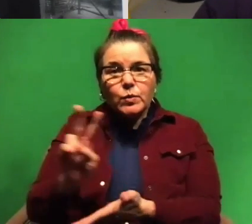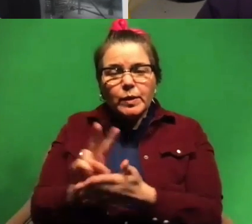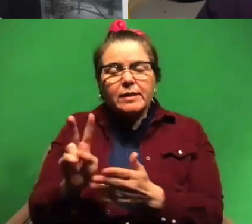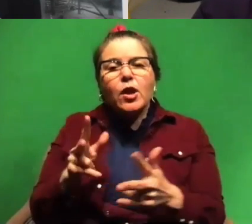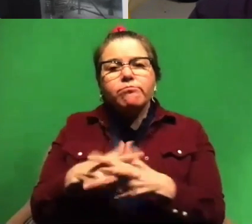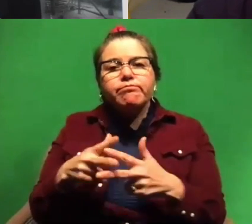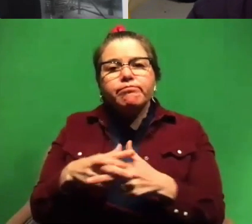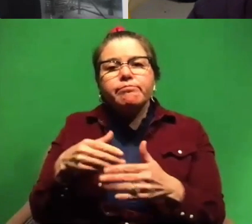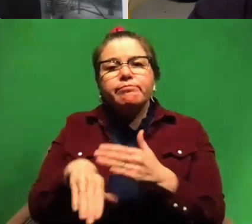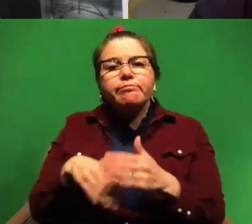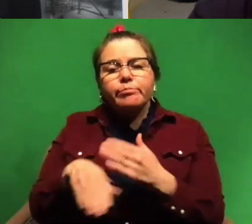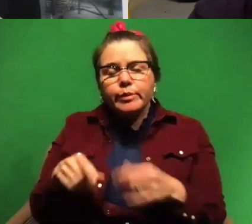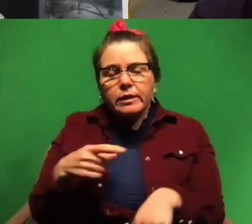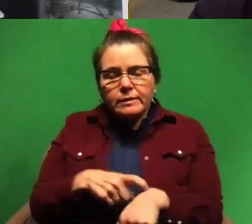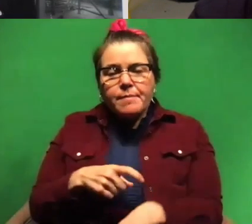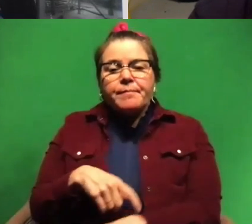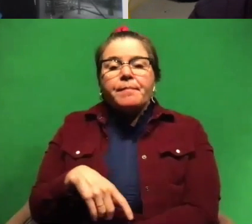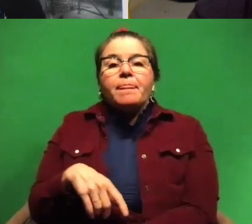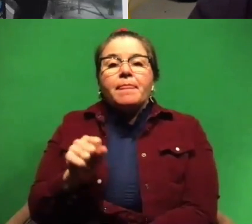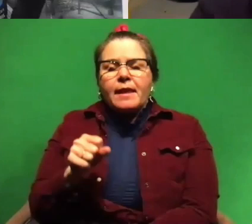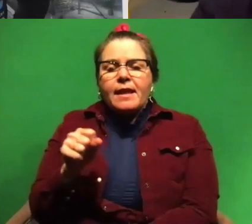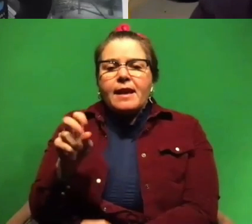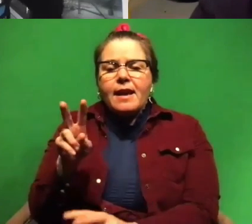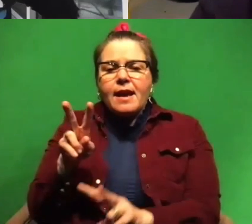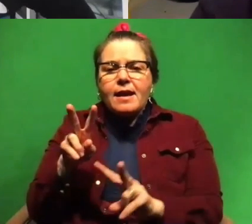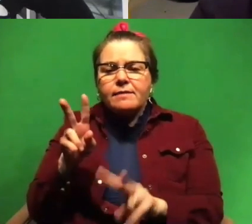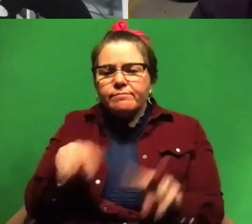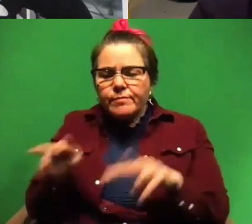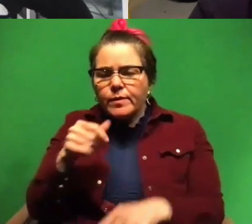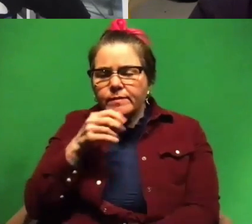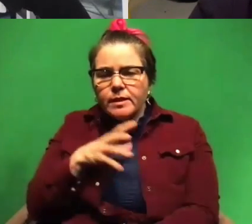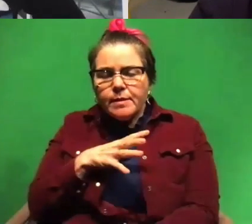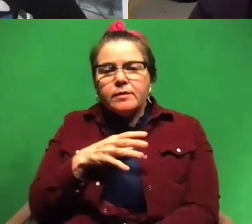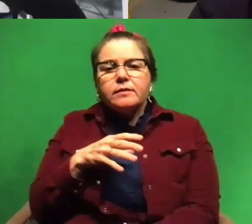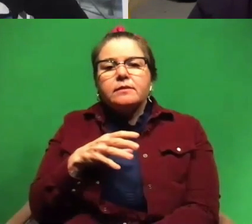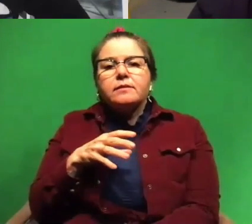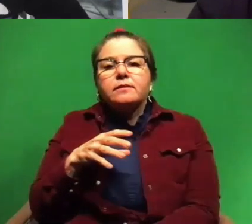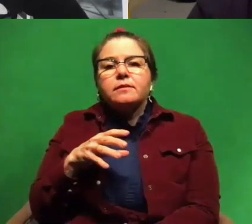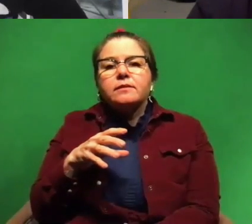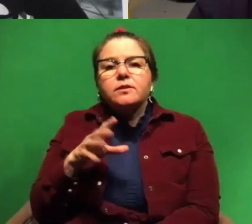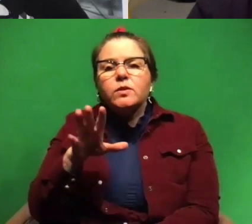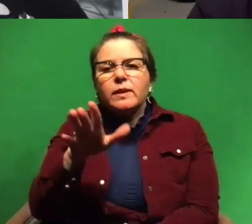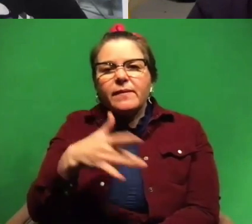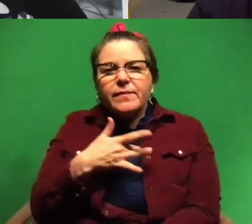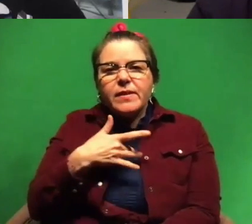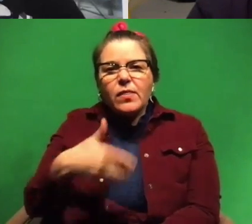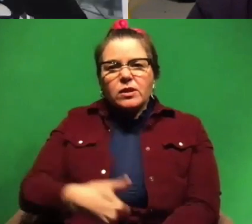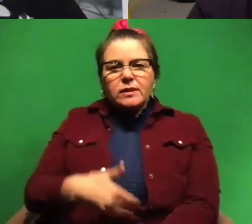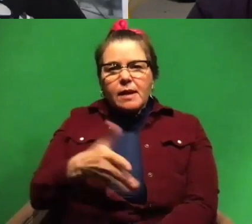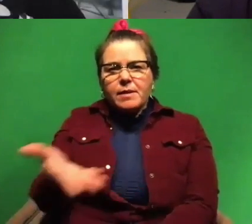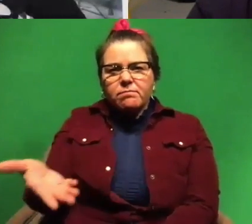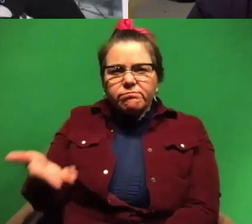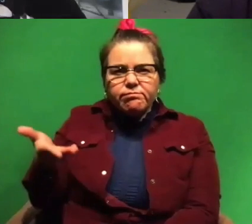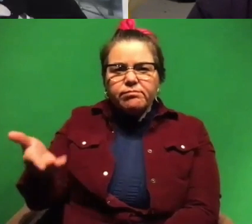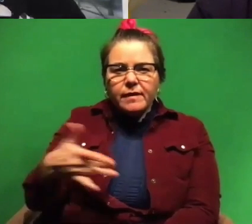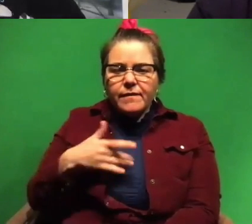then. And we can see those females, when you kind of feel their abdomen, you can feel these like